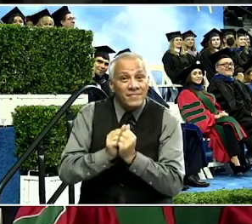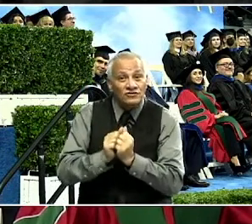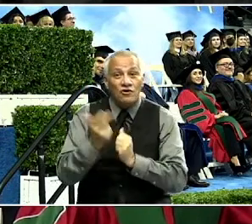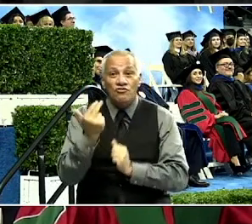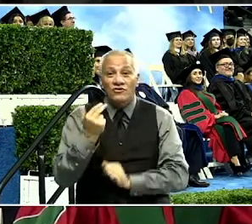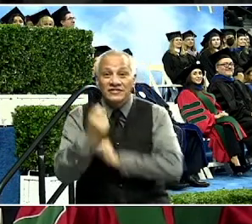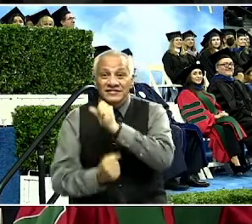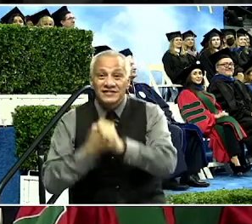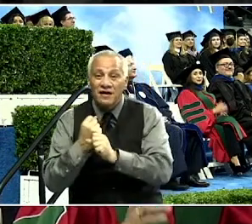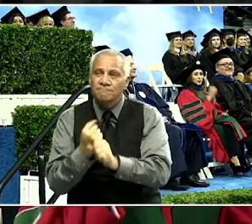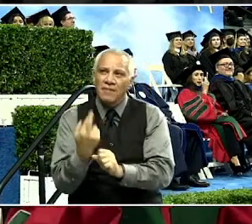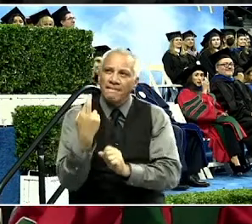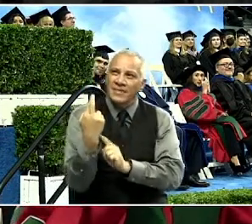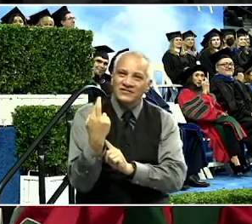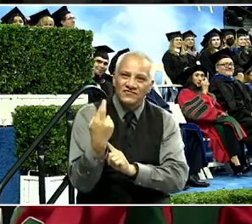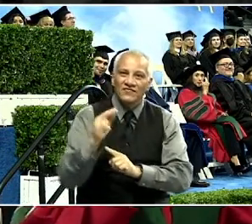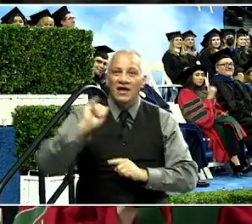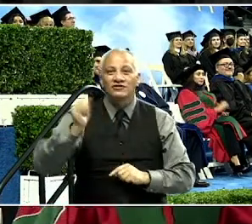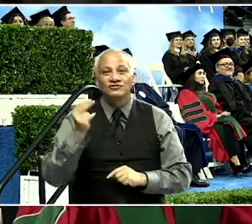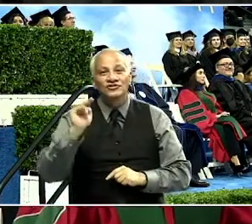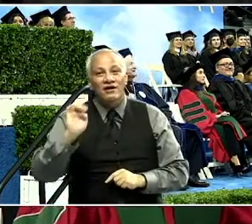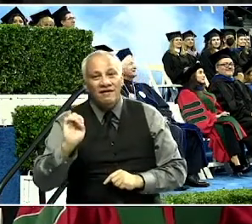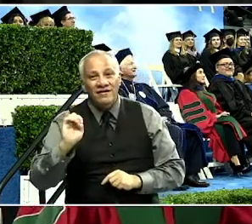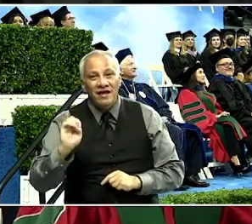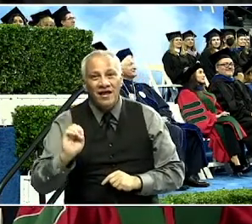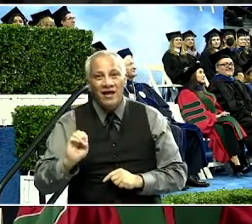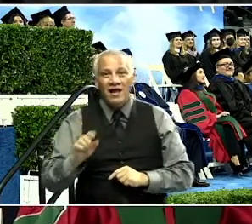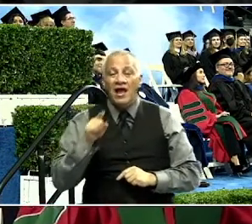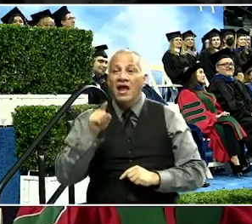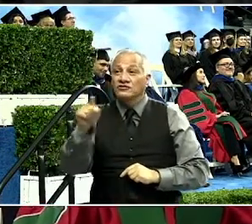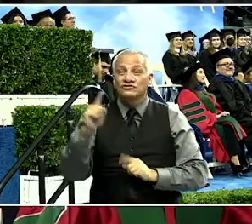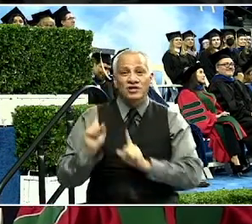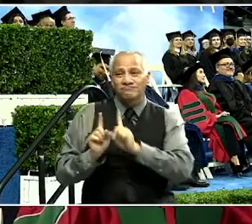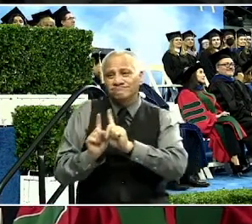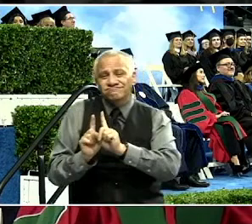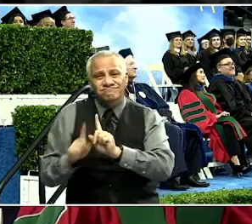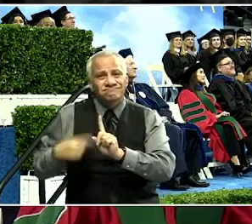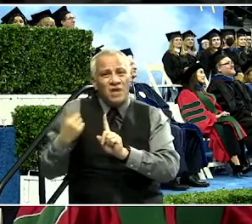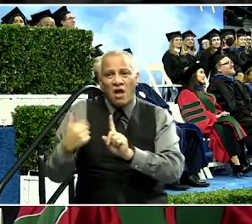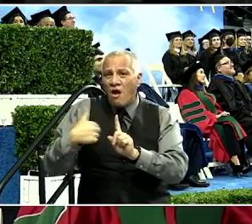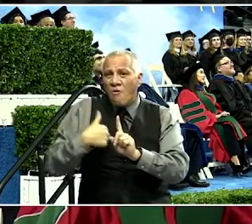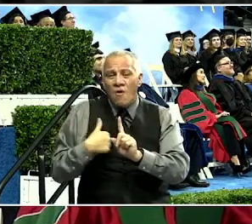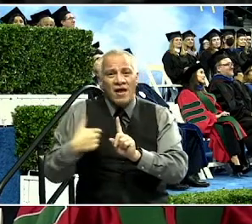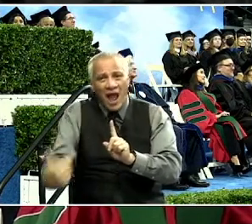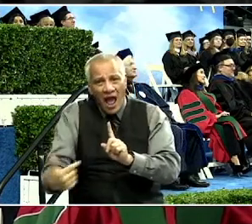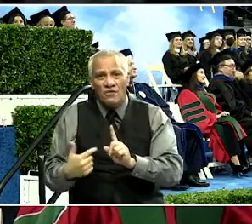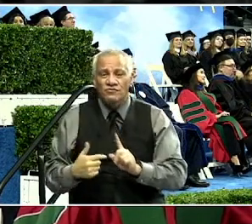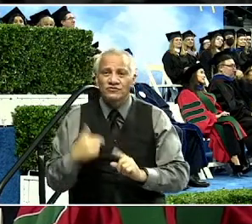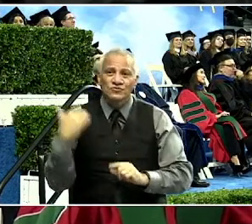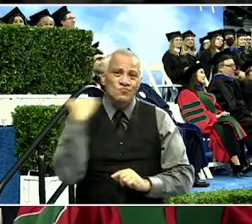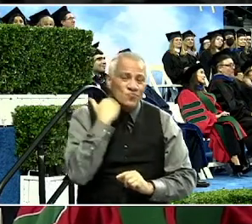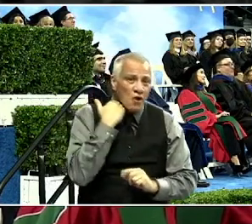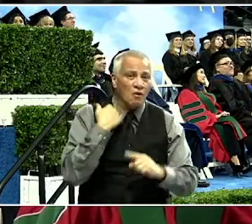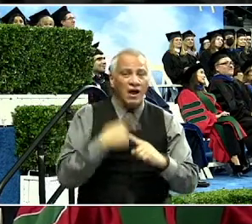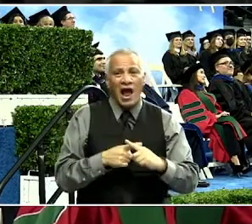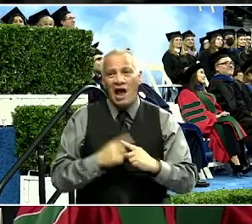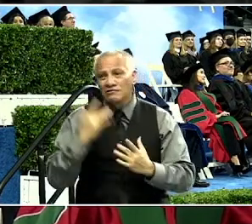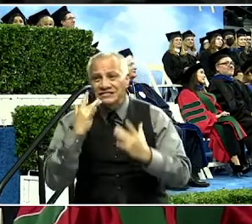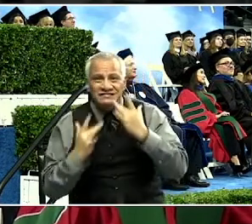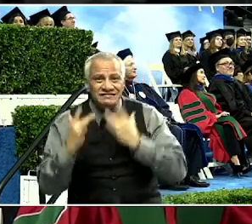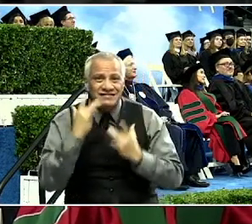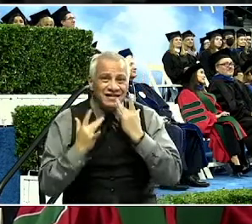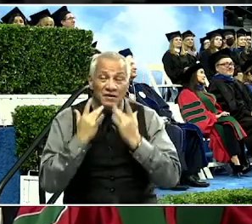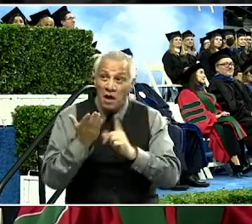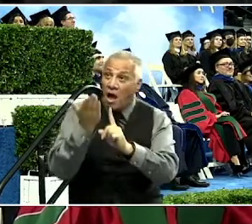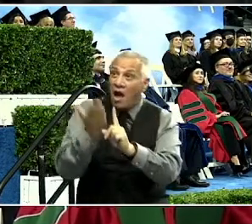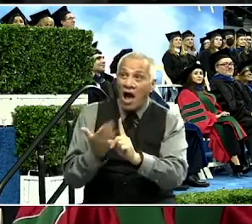my best friend in the world, Jay. She stood by my side when I was broke and struggling. I wouldn't be here without